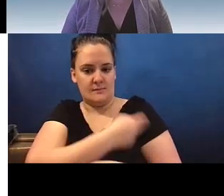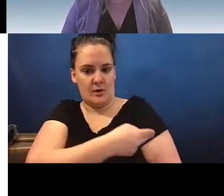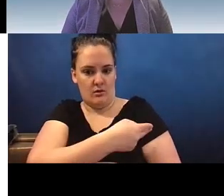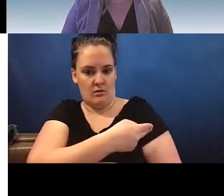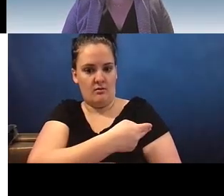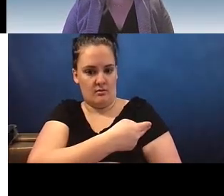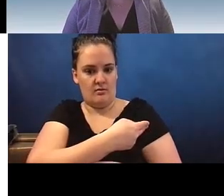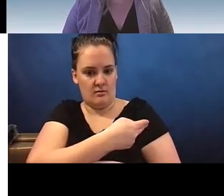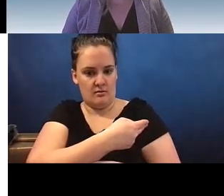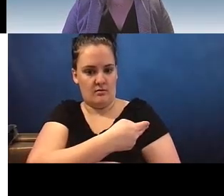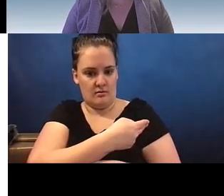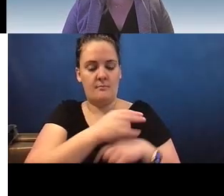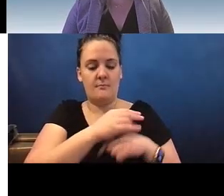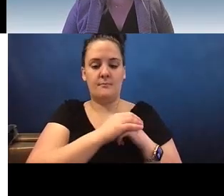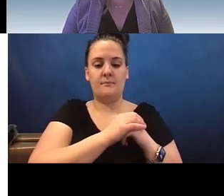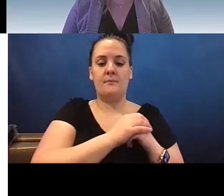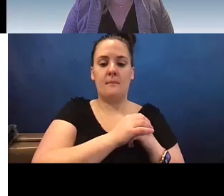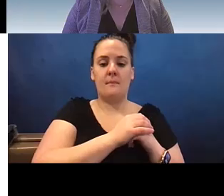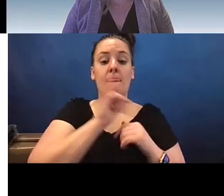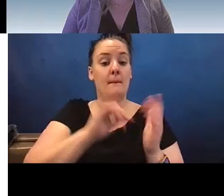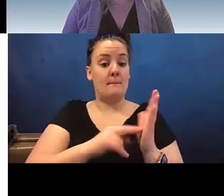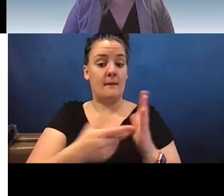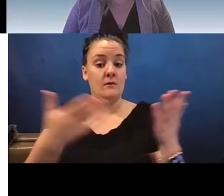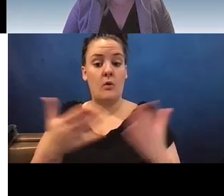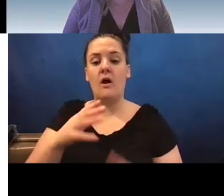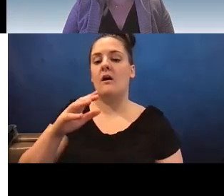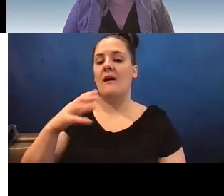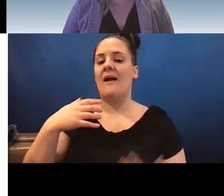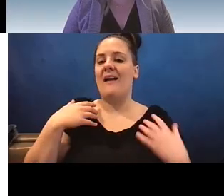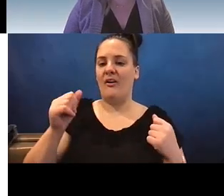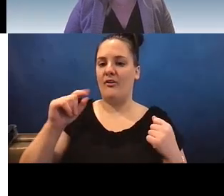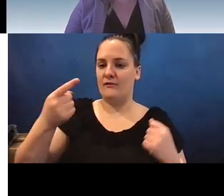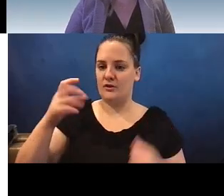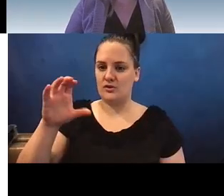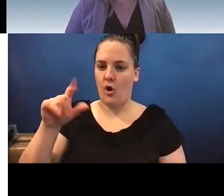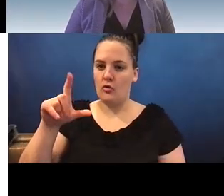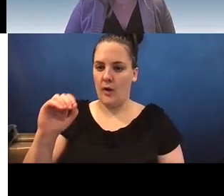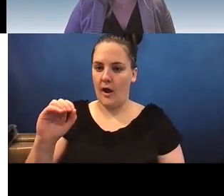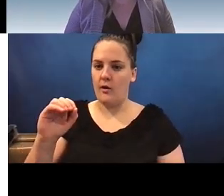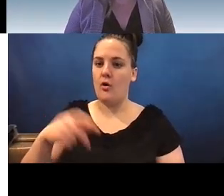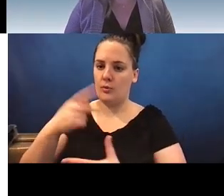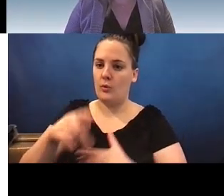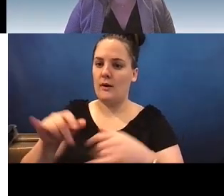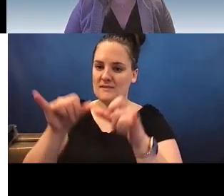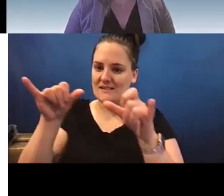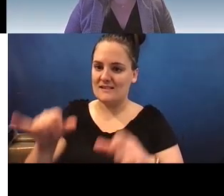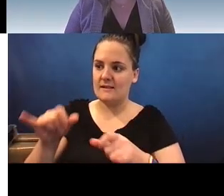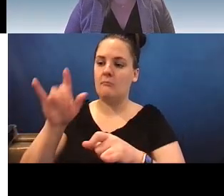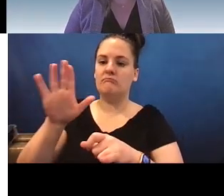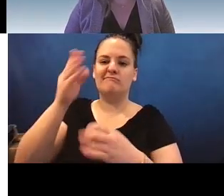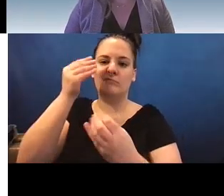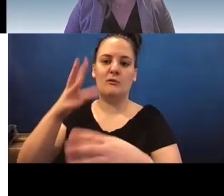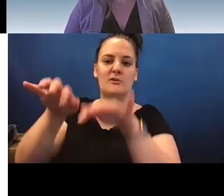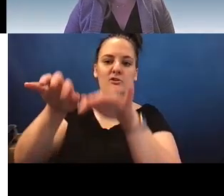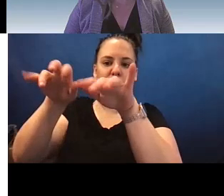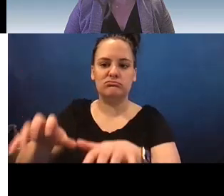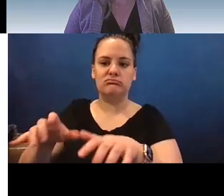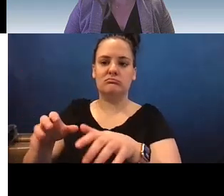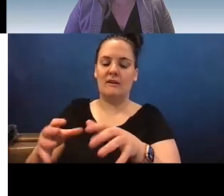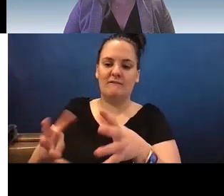being integrated into the managed care system sooner, which helps them access care when